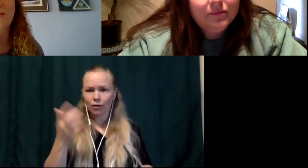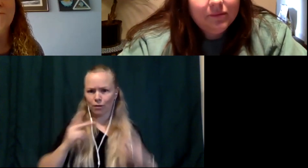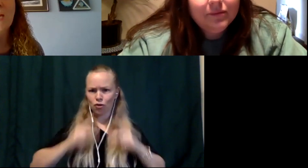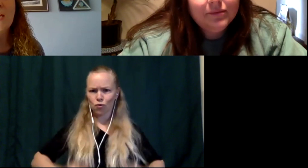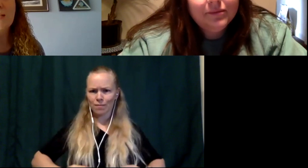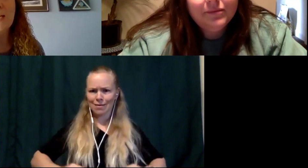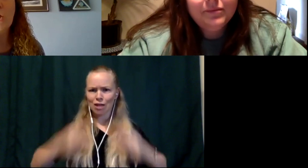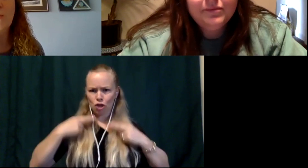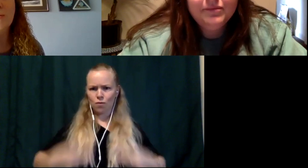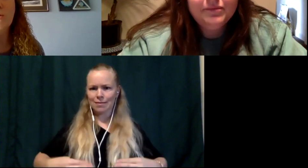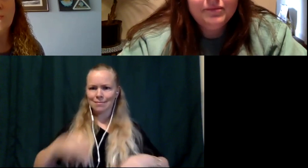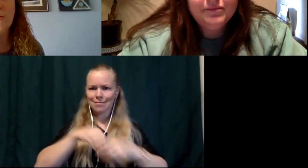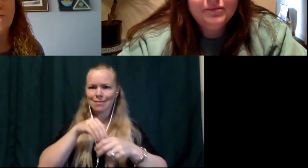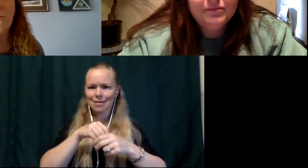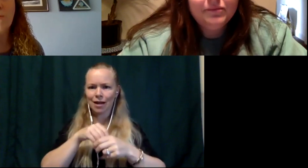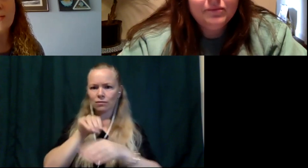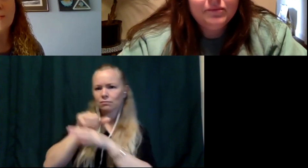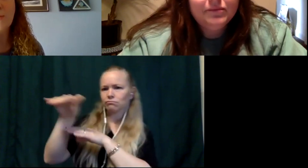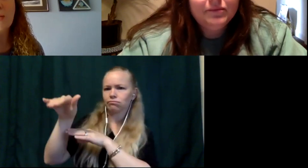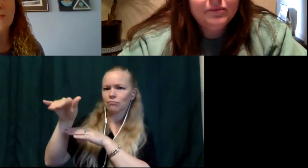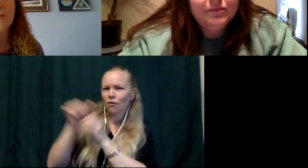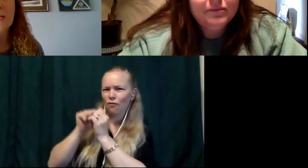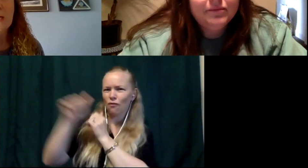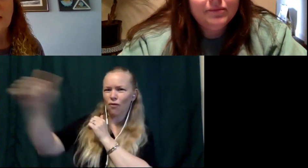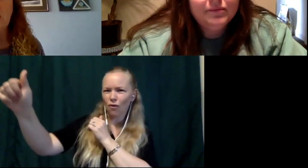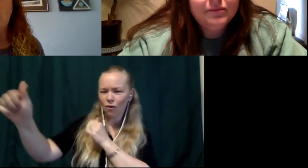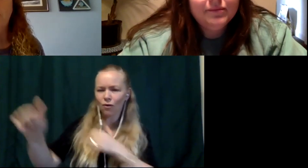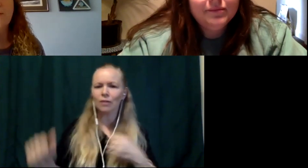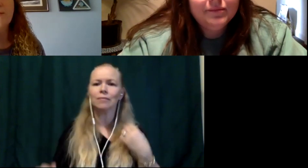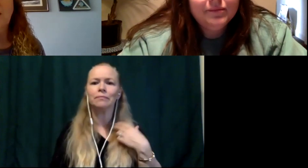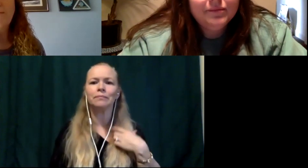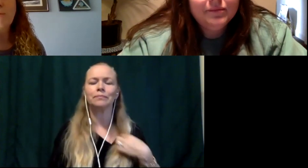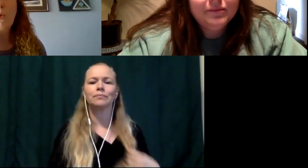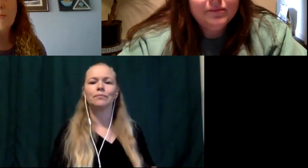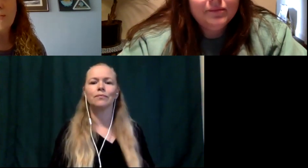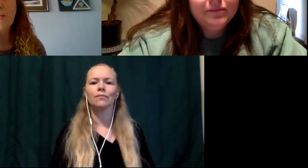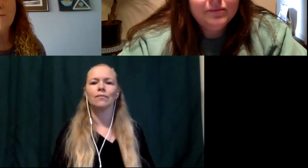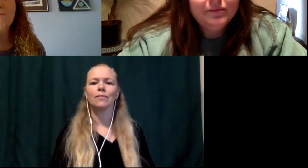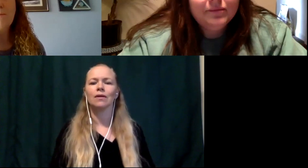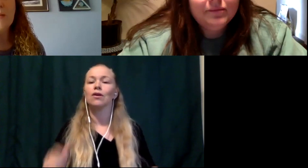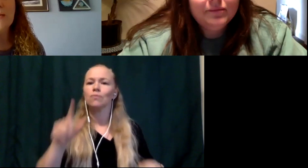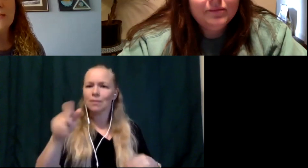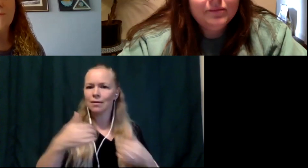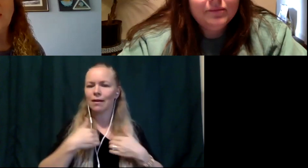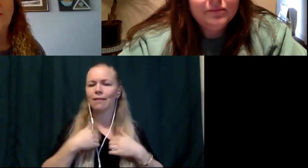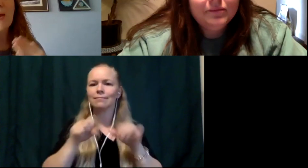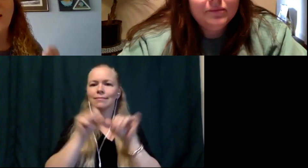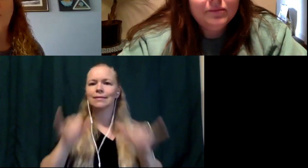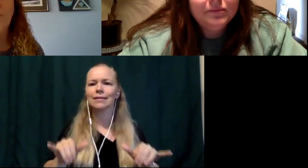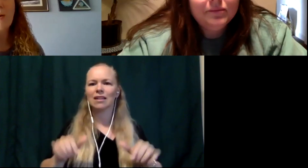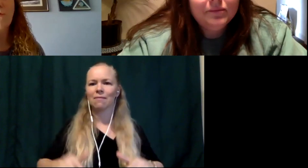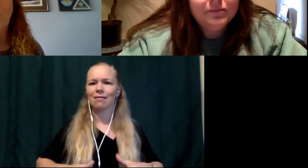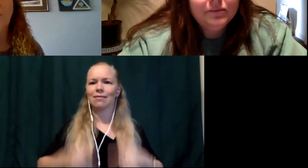trying to send humans to really far places, because the life support system, making